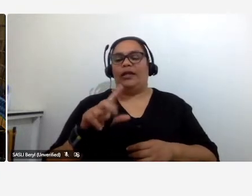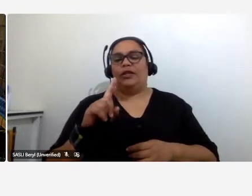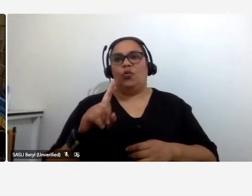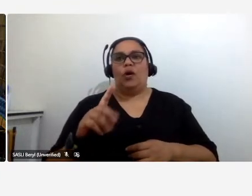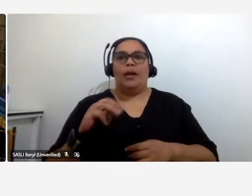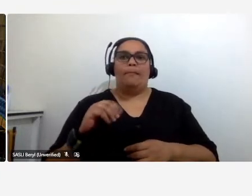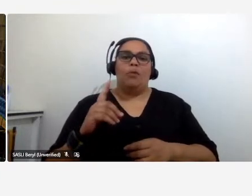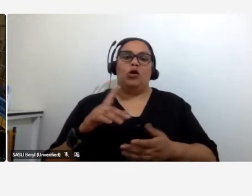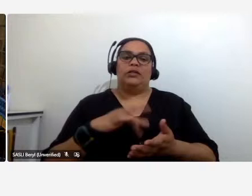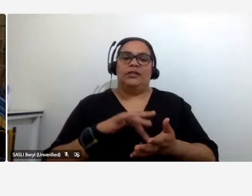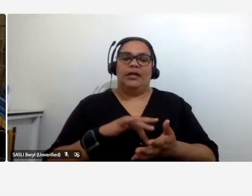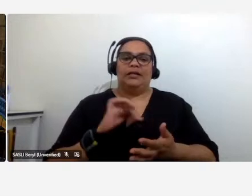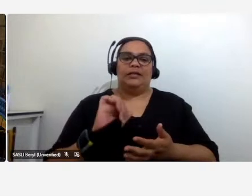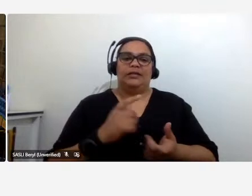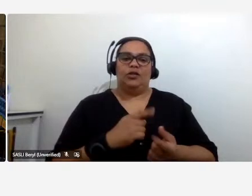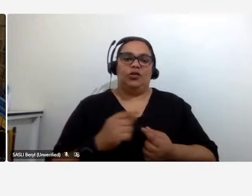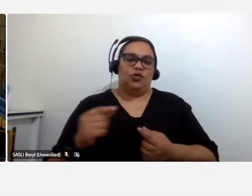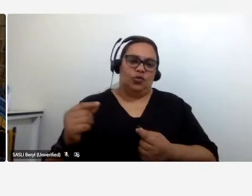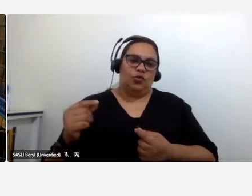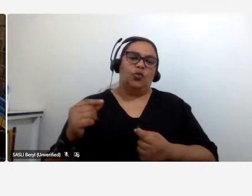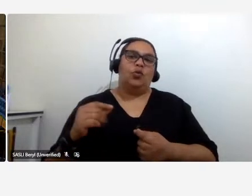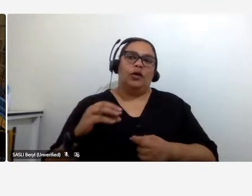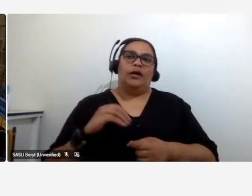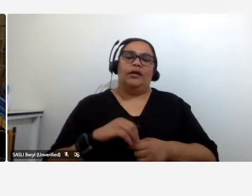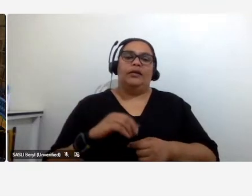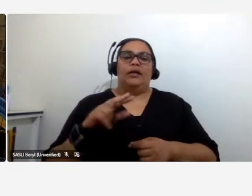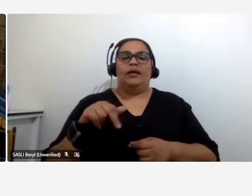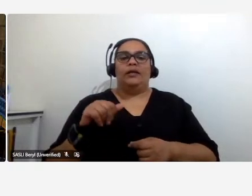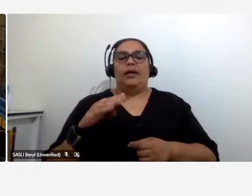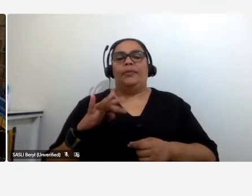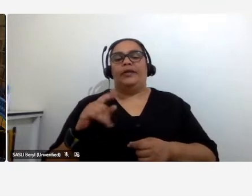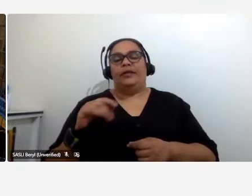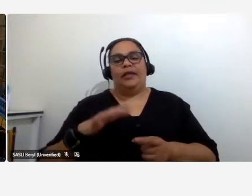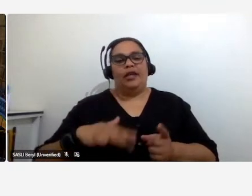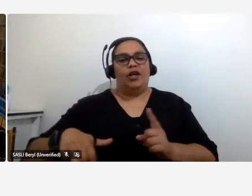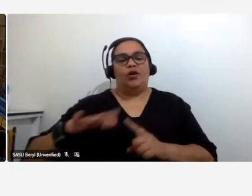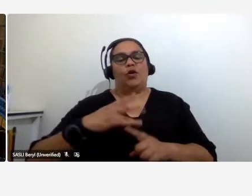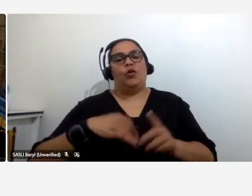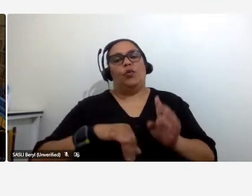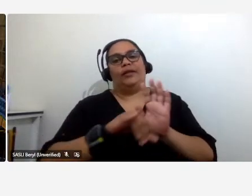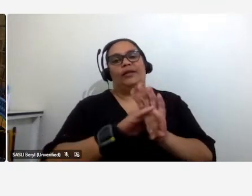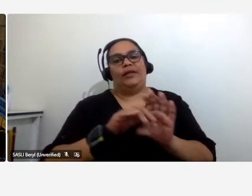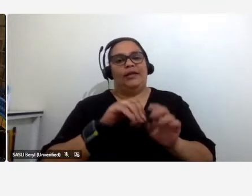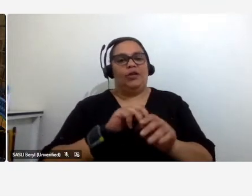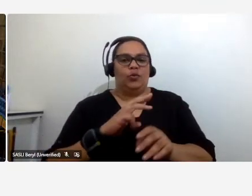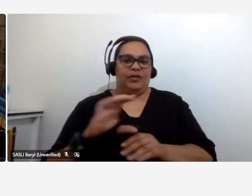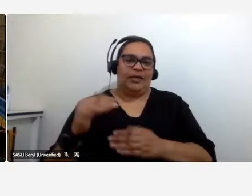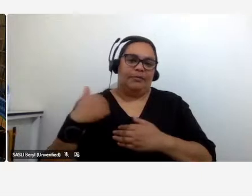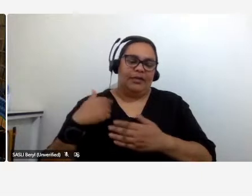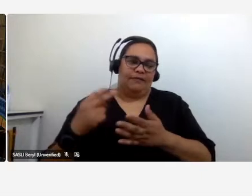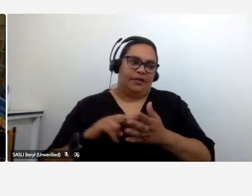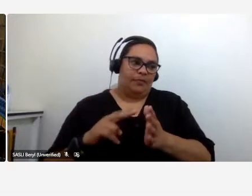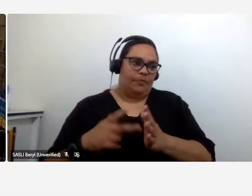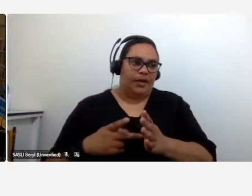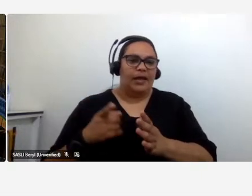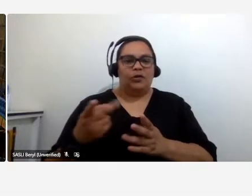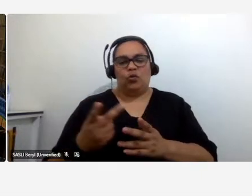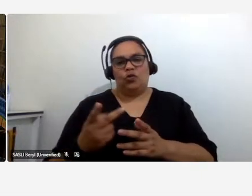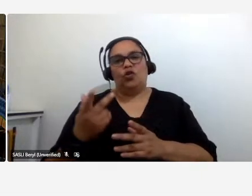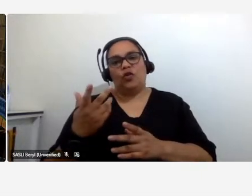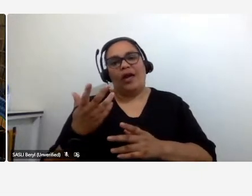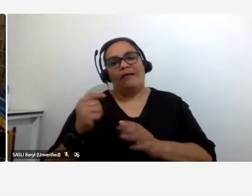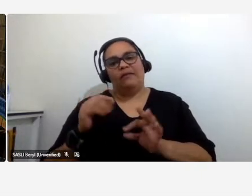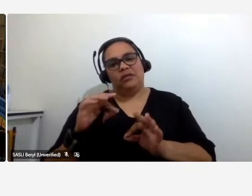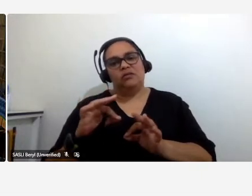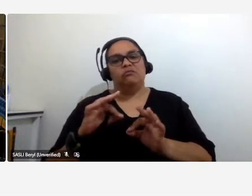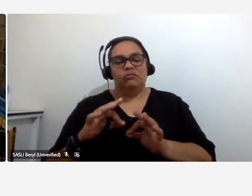centers consciously also tried to have them in the 18 ABT areas that has been identified in the Western Cape Safety Plan as well. So there's been that